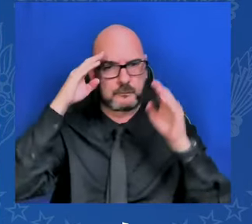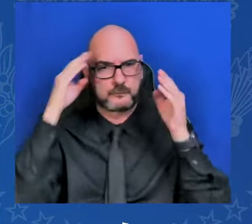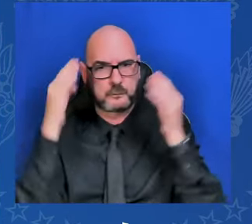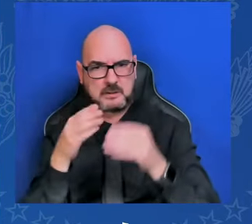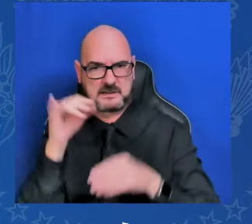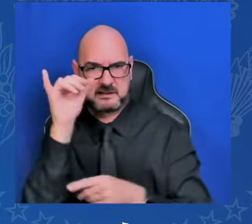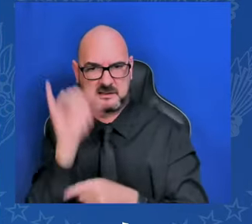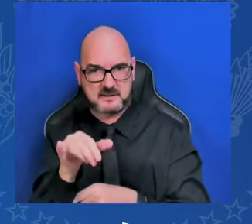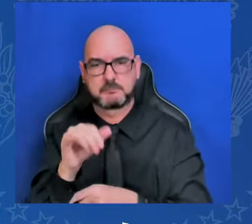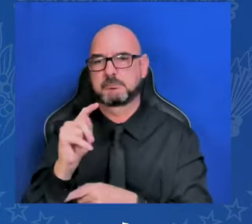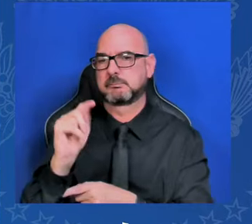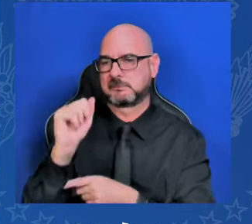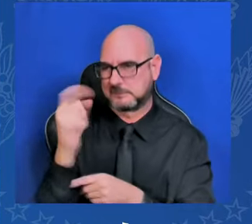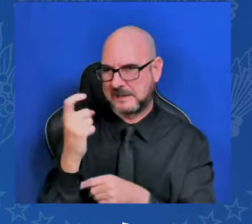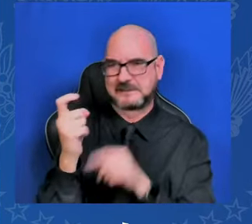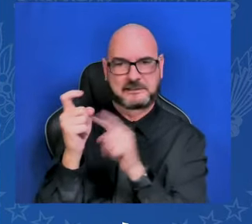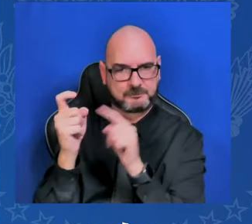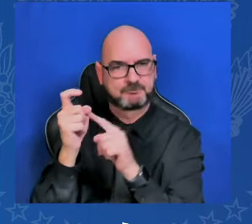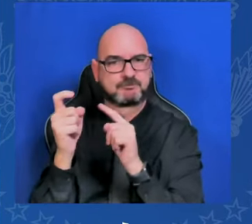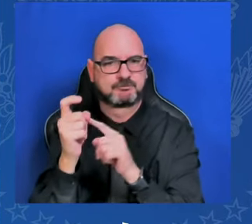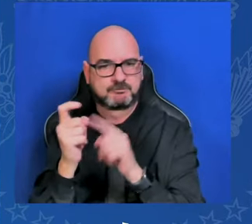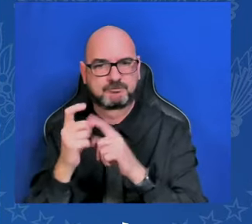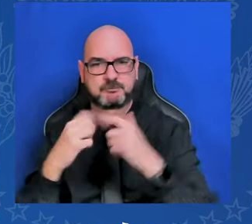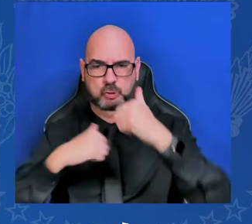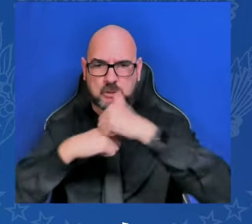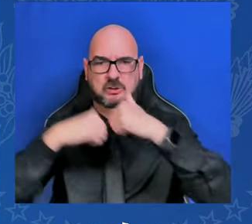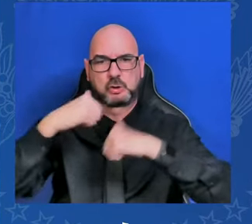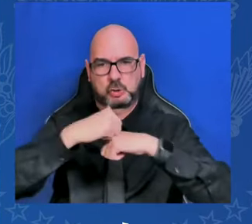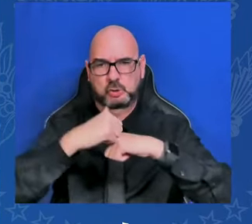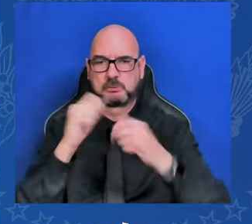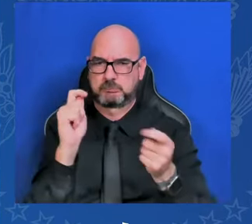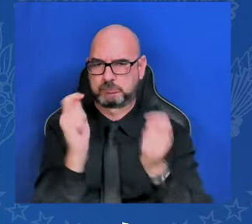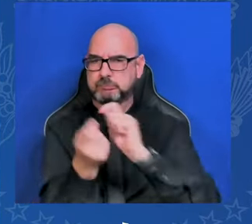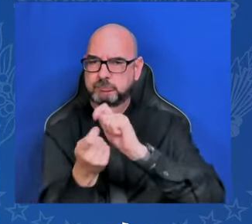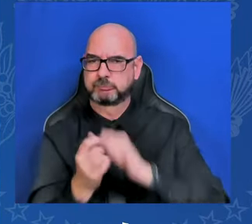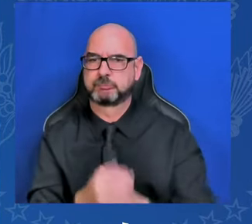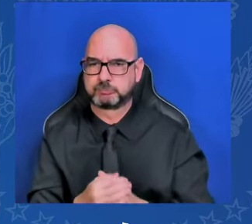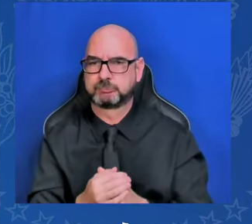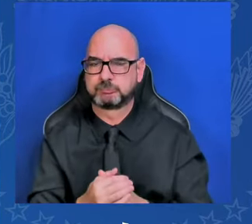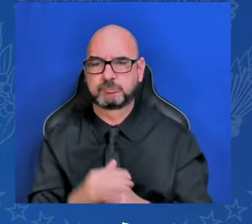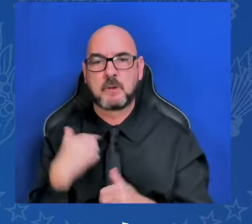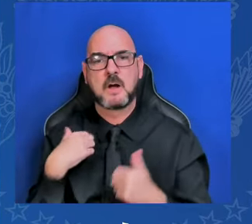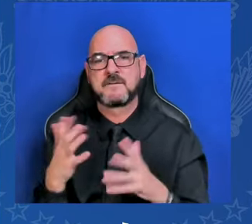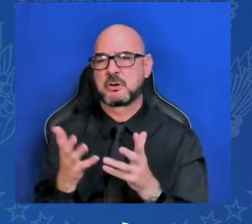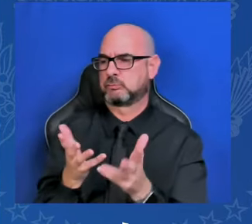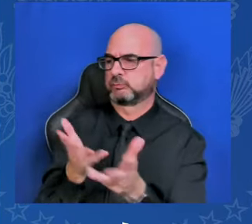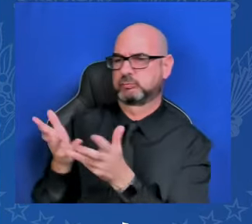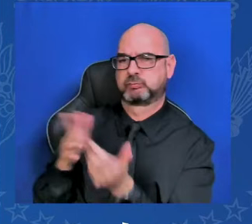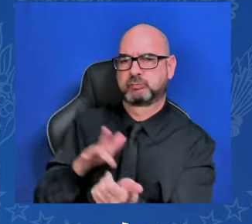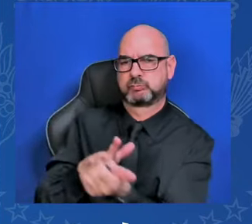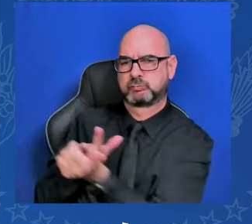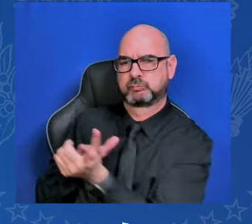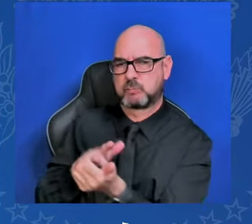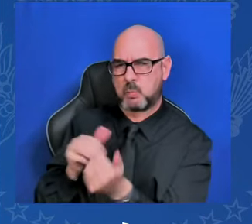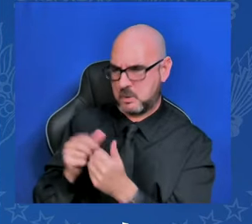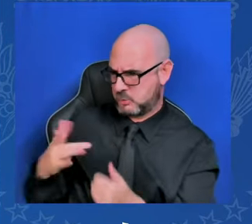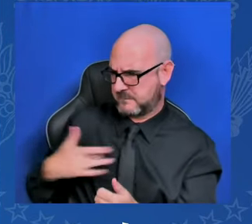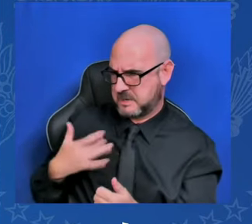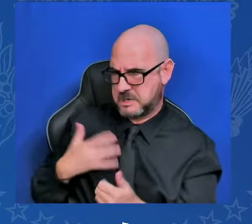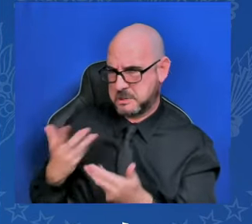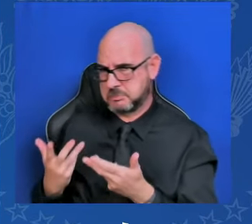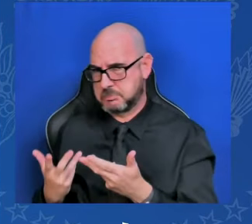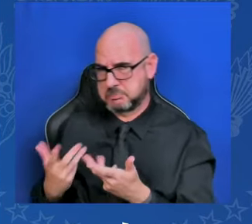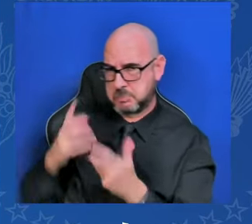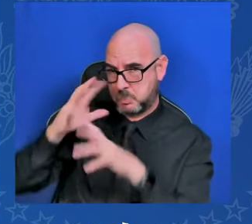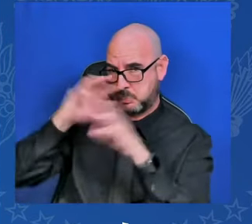where I go, whether I'm speaking to business roundtable, whoever I'm speaking to, I say, raise your hand if you think the present tax system is fair. No, I'm not joking. Think about it